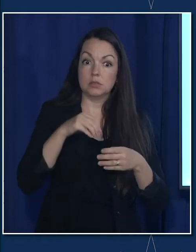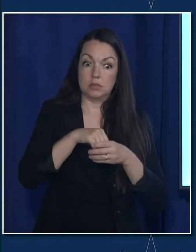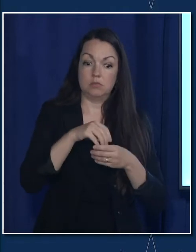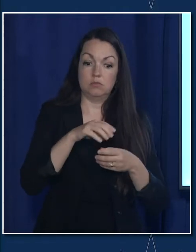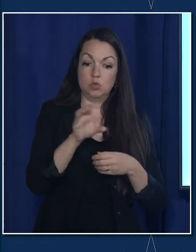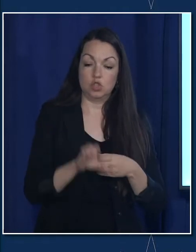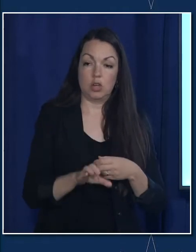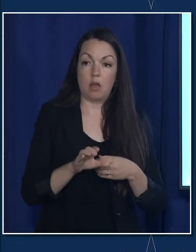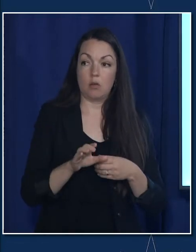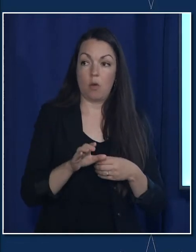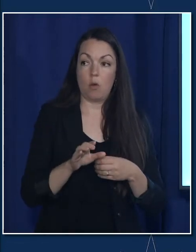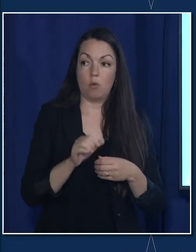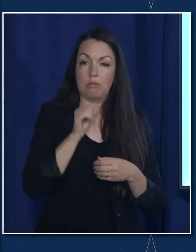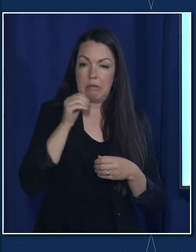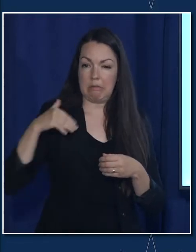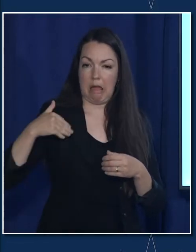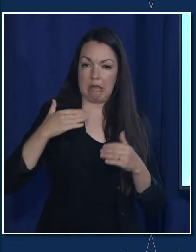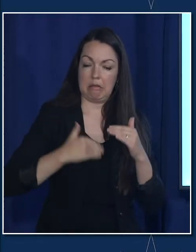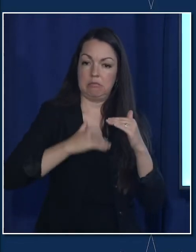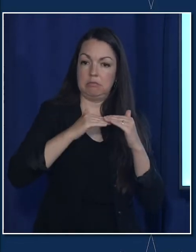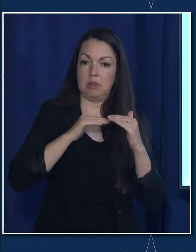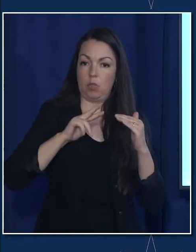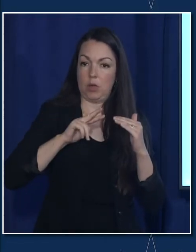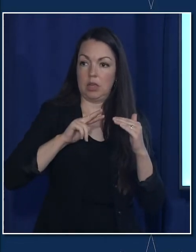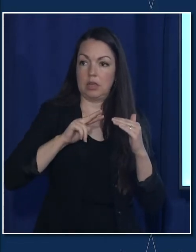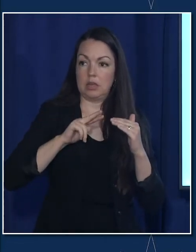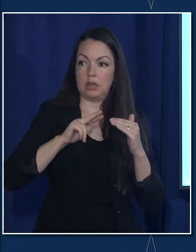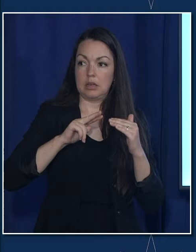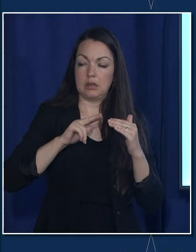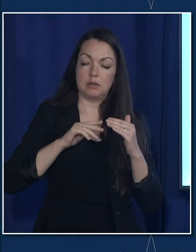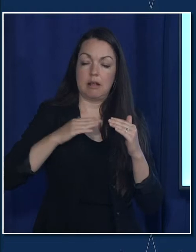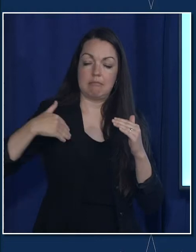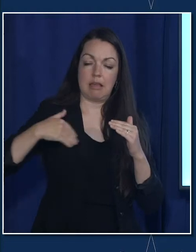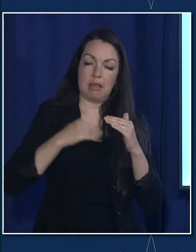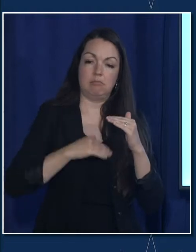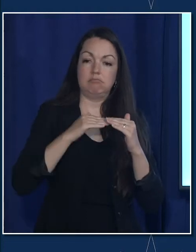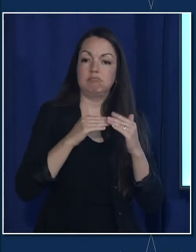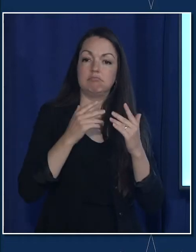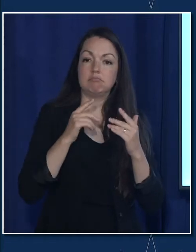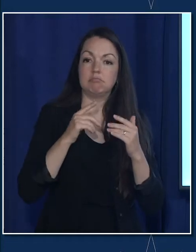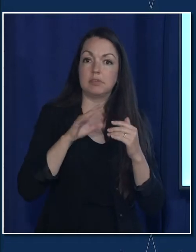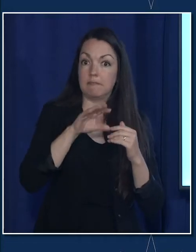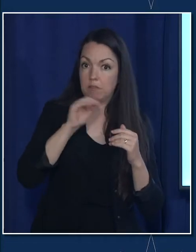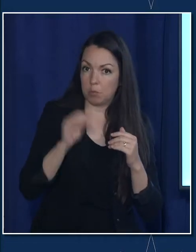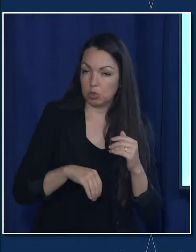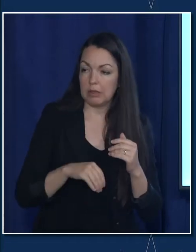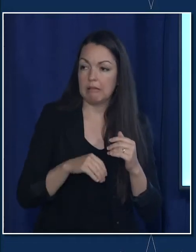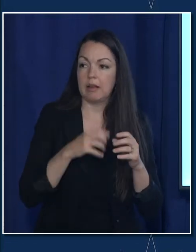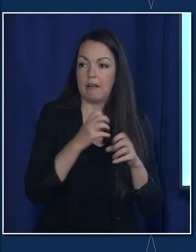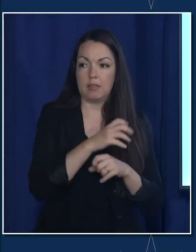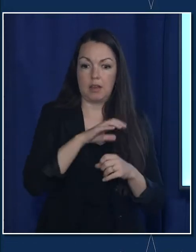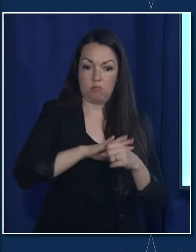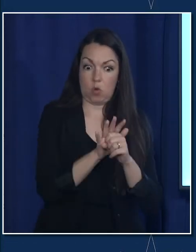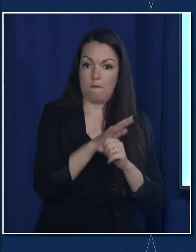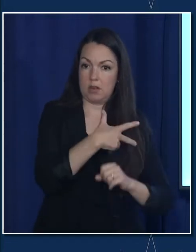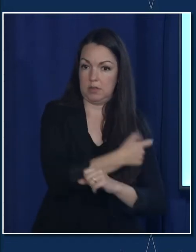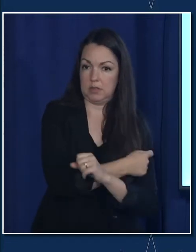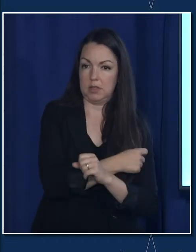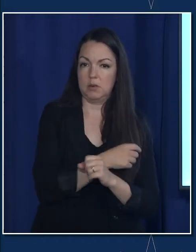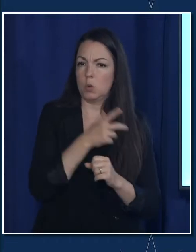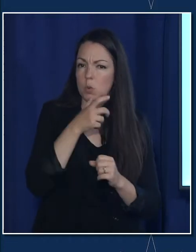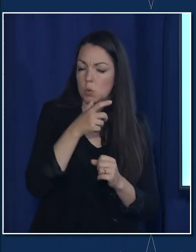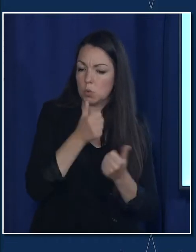getting their vaccine. Who are they, and what do we think are the obstacles that remain in those specific areas? Sure.